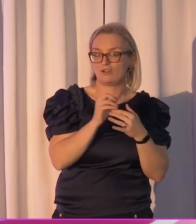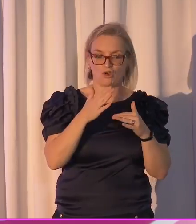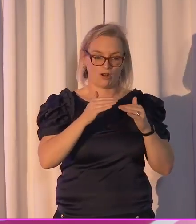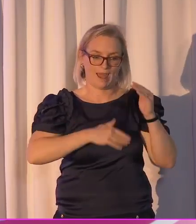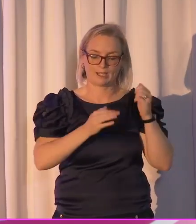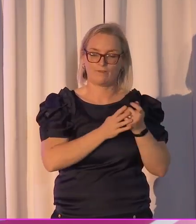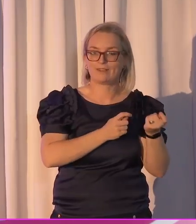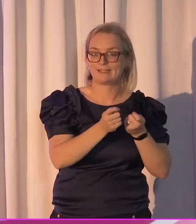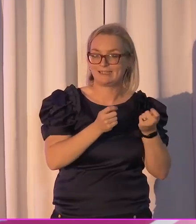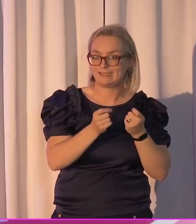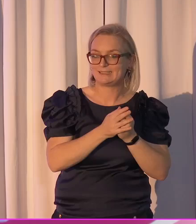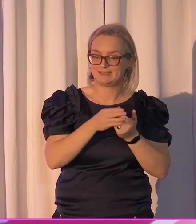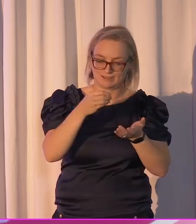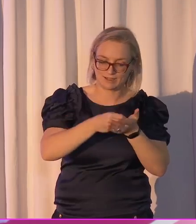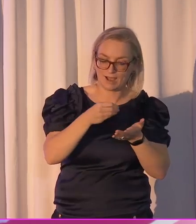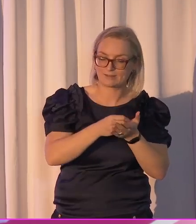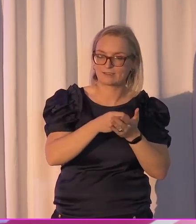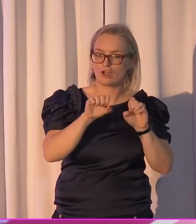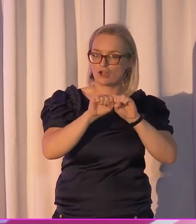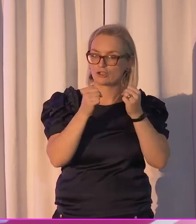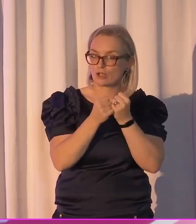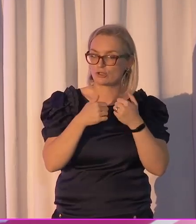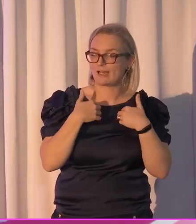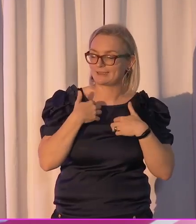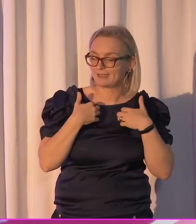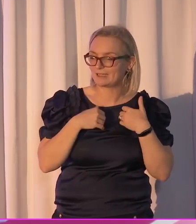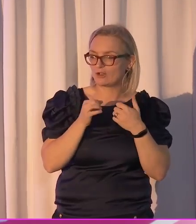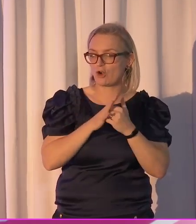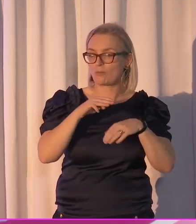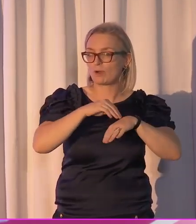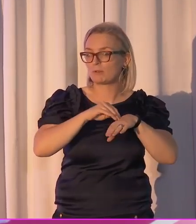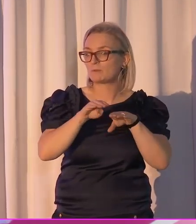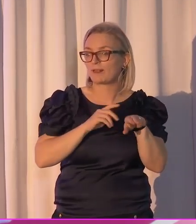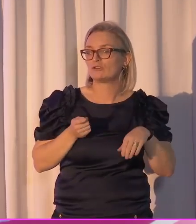facilities, cost, social anxiety, and issues with transport.